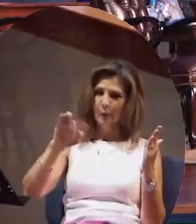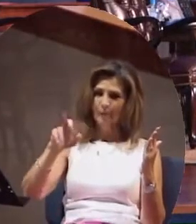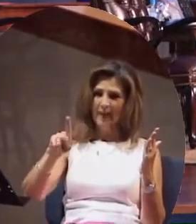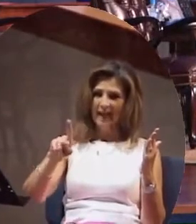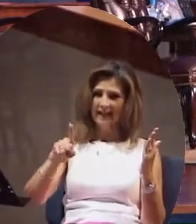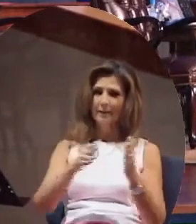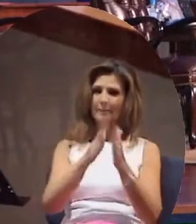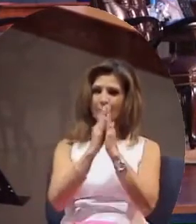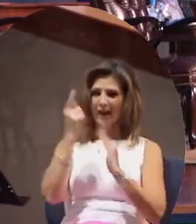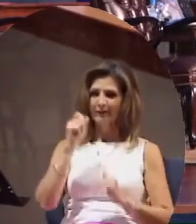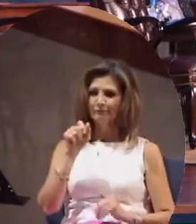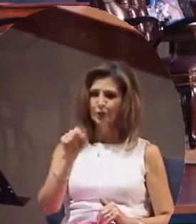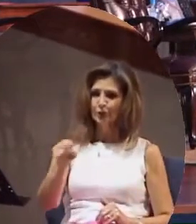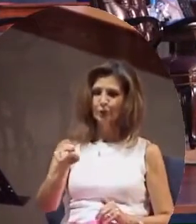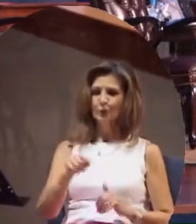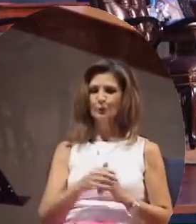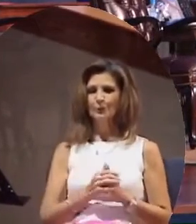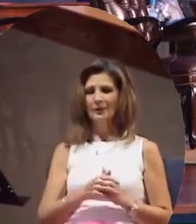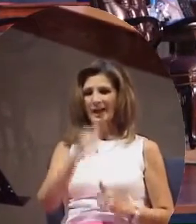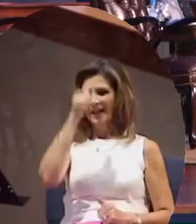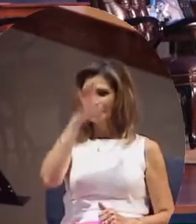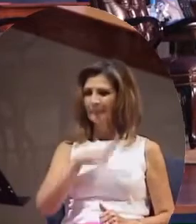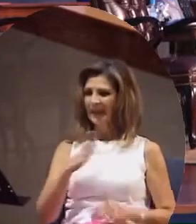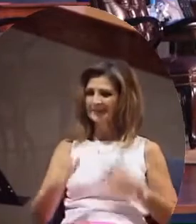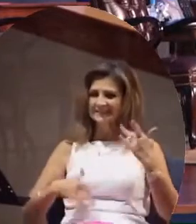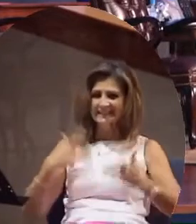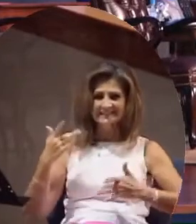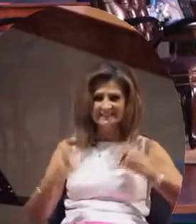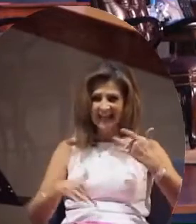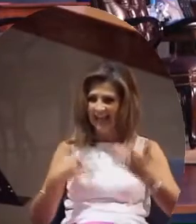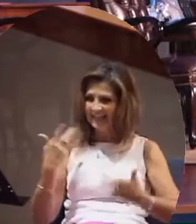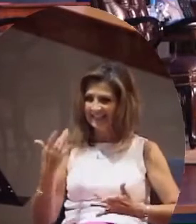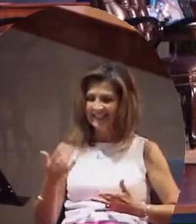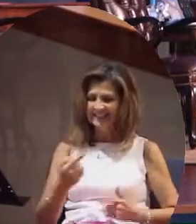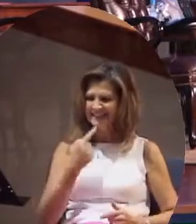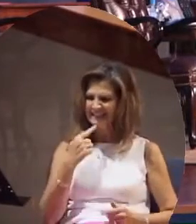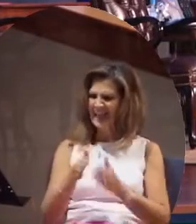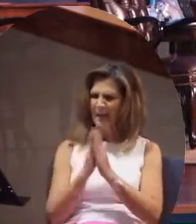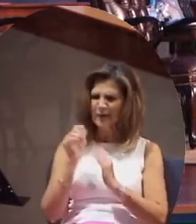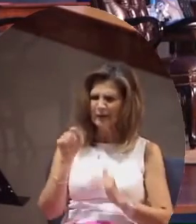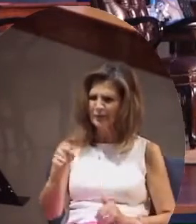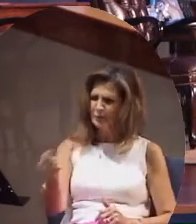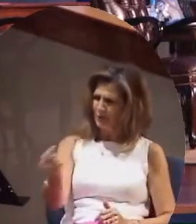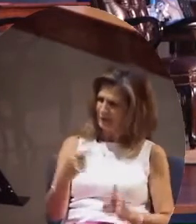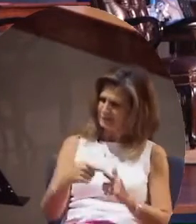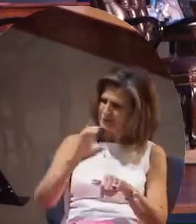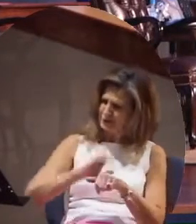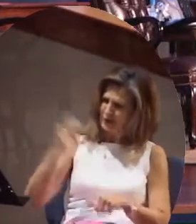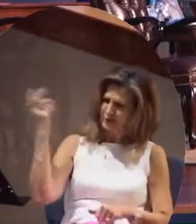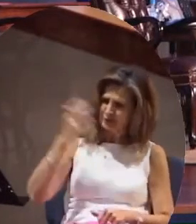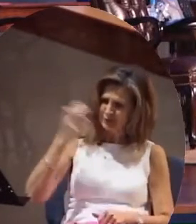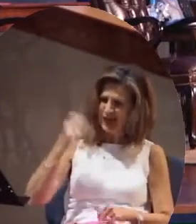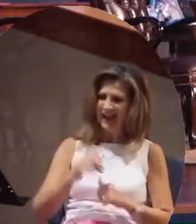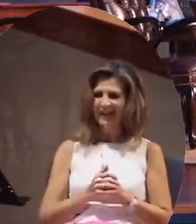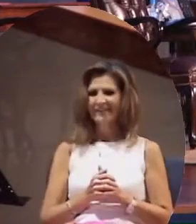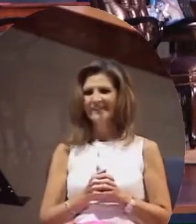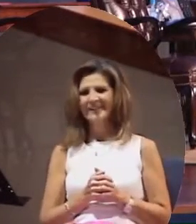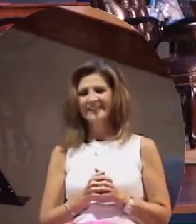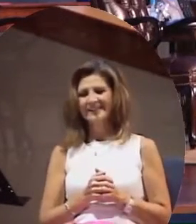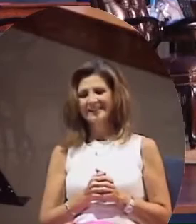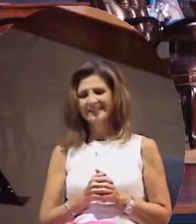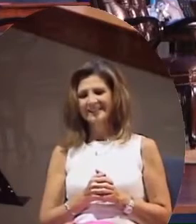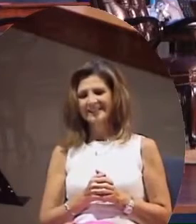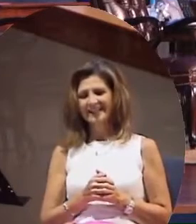said, "we've been praying." And this man's having a fit. He's saying, "I prayed for you and you come to church." I mean, he meant that